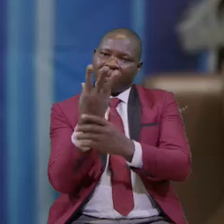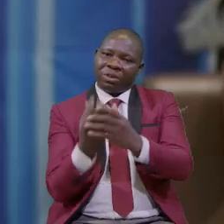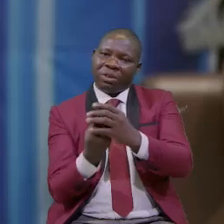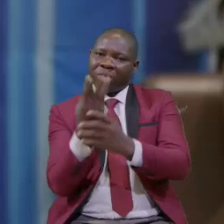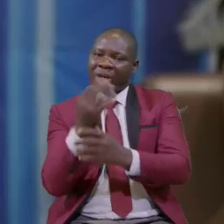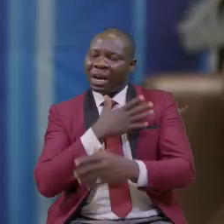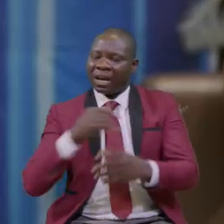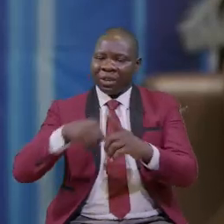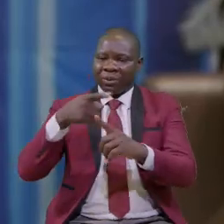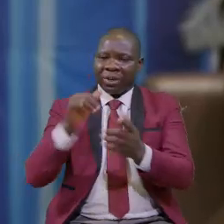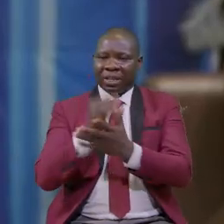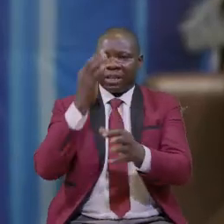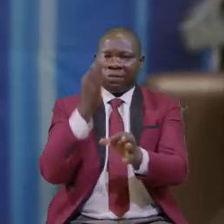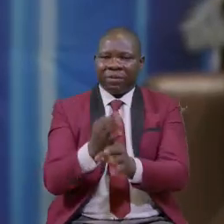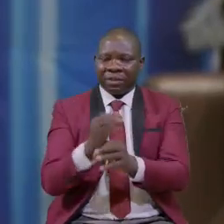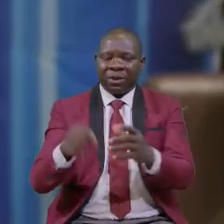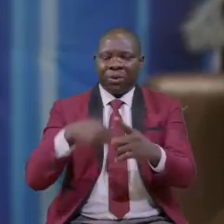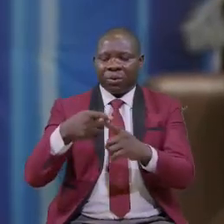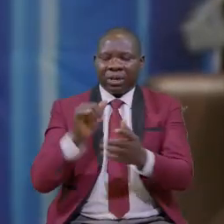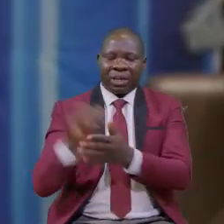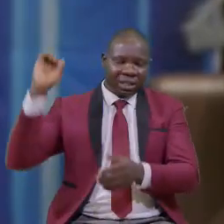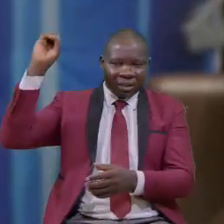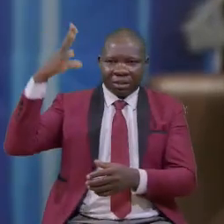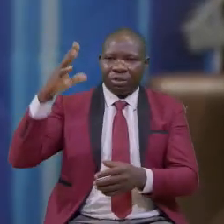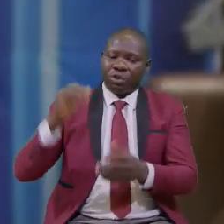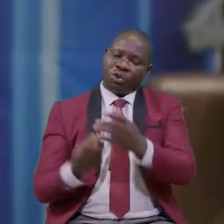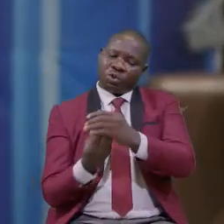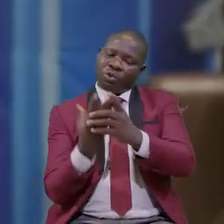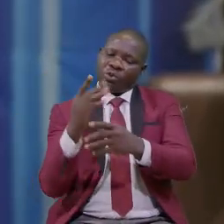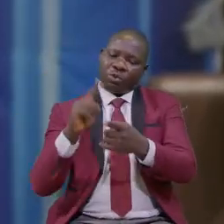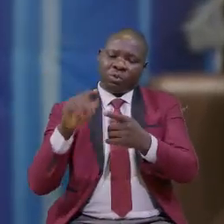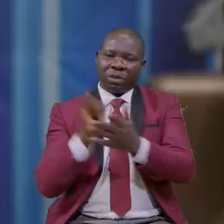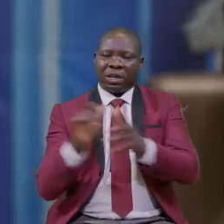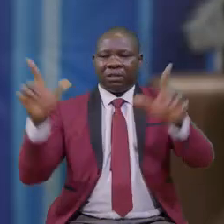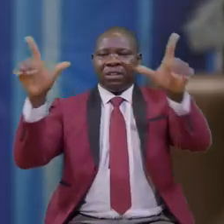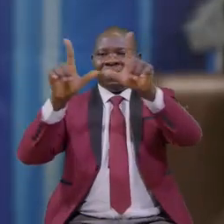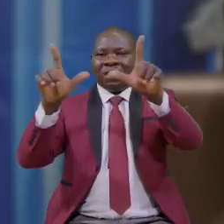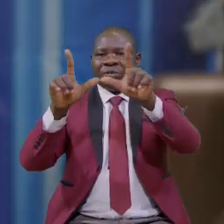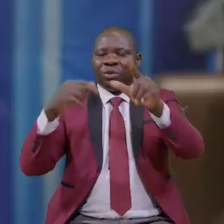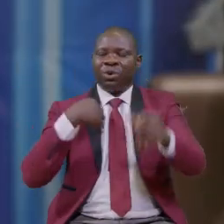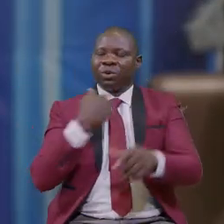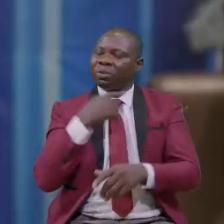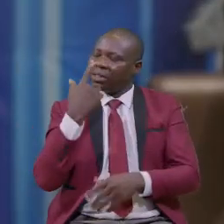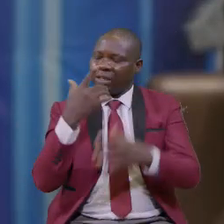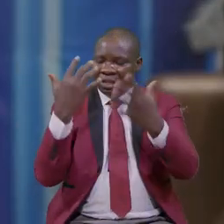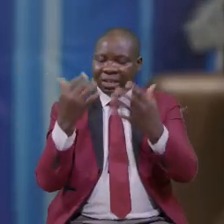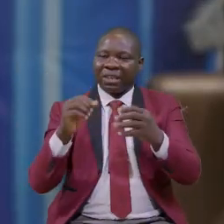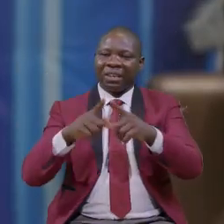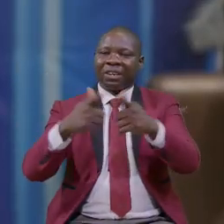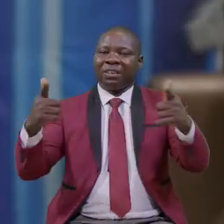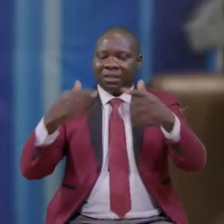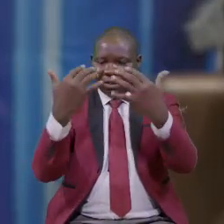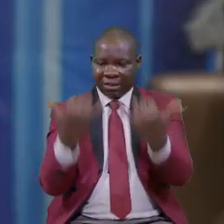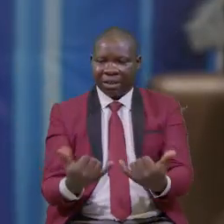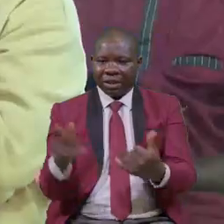that faith, when that grace grows to that level, we'll say, drink now. You will drink to